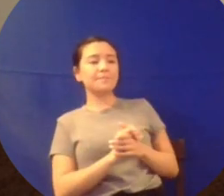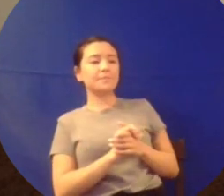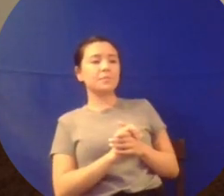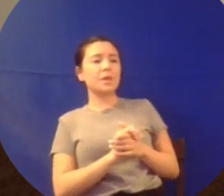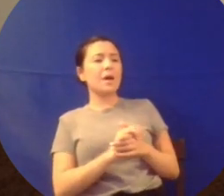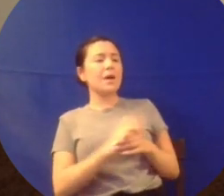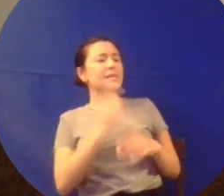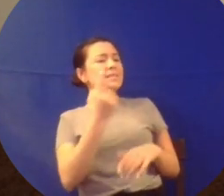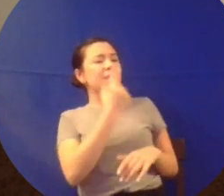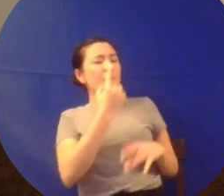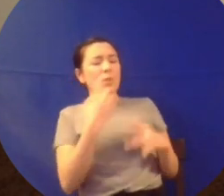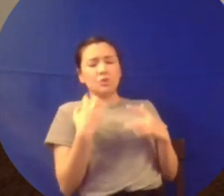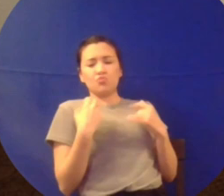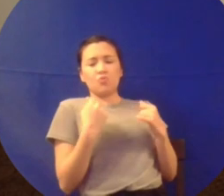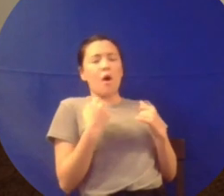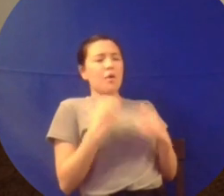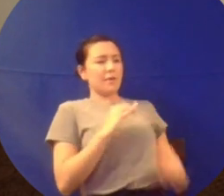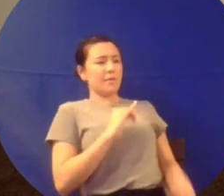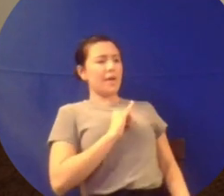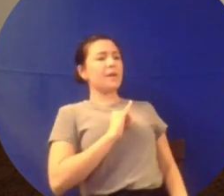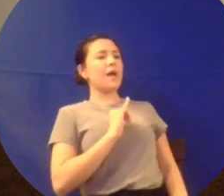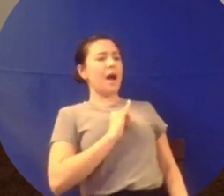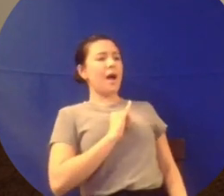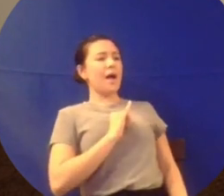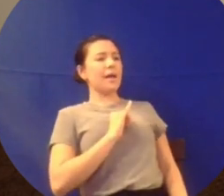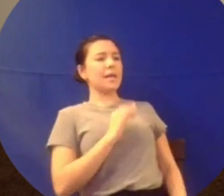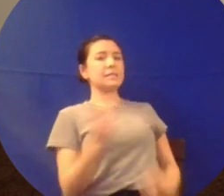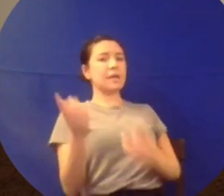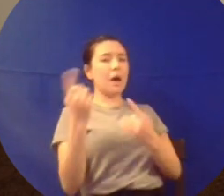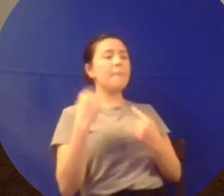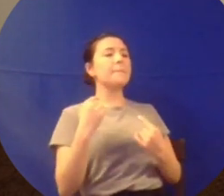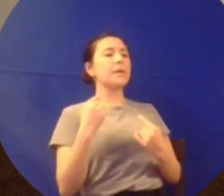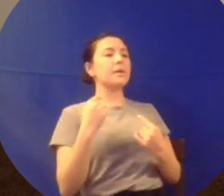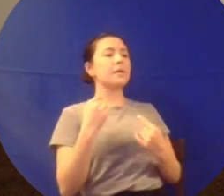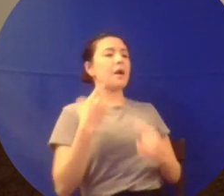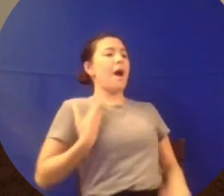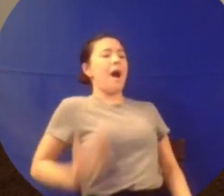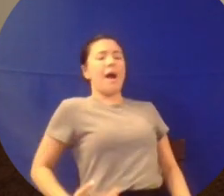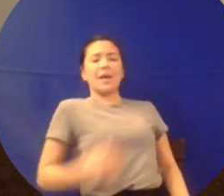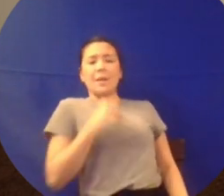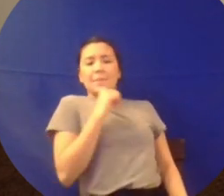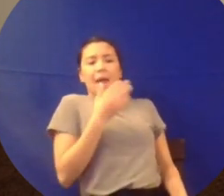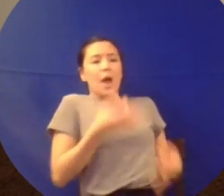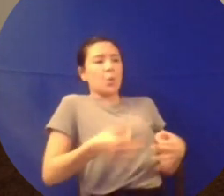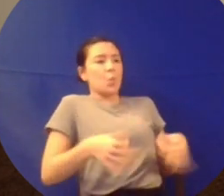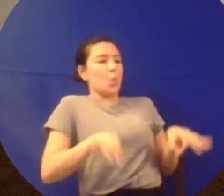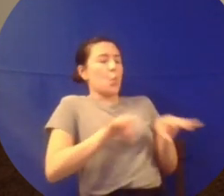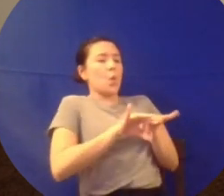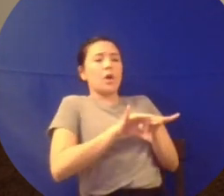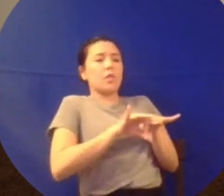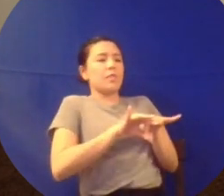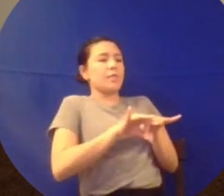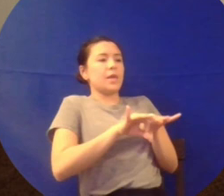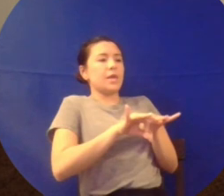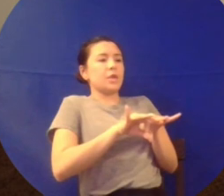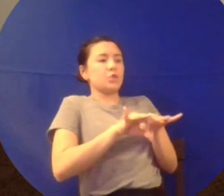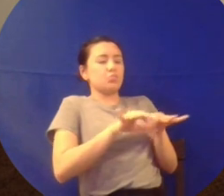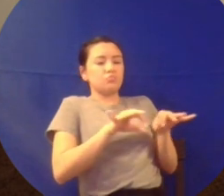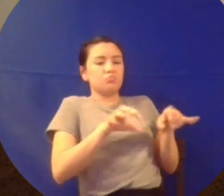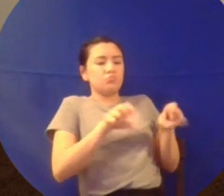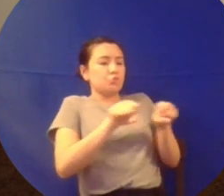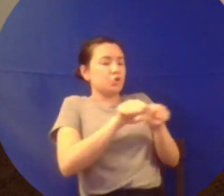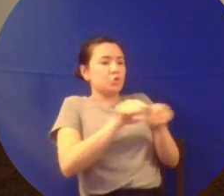than I is coming after me. I am not worthy to stoop and loosen the thongs of his